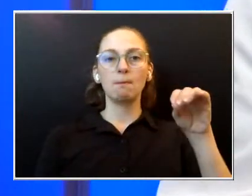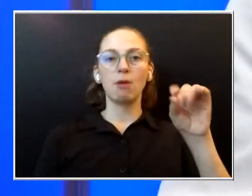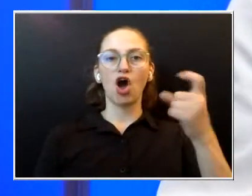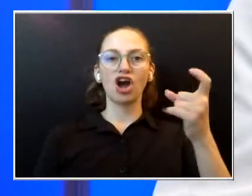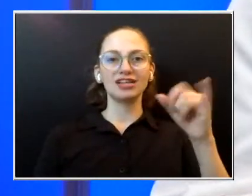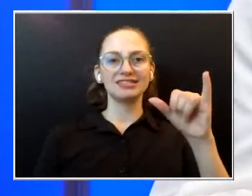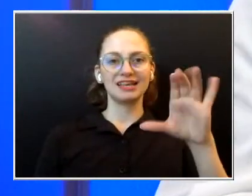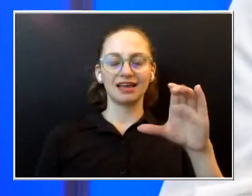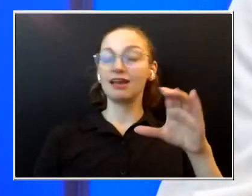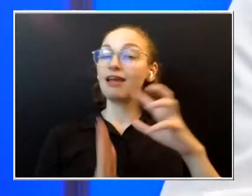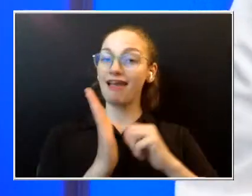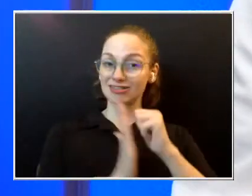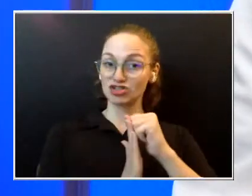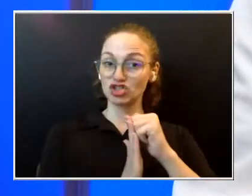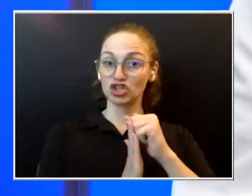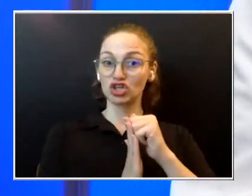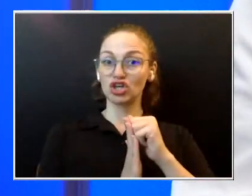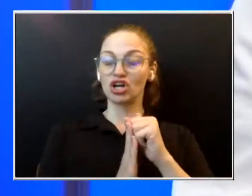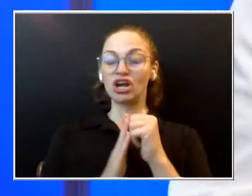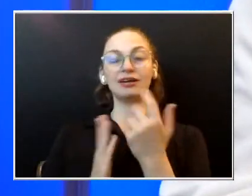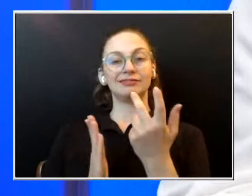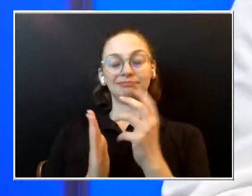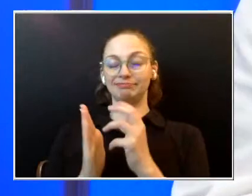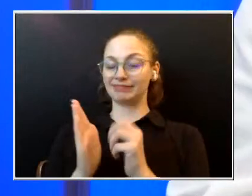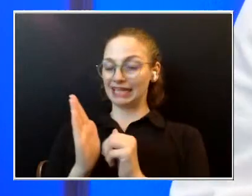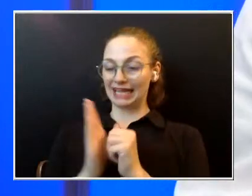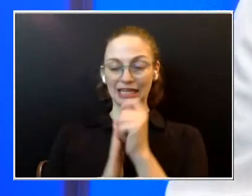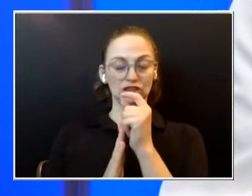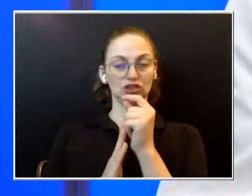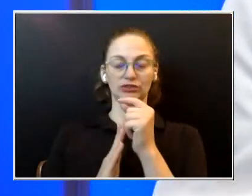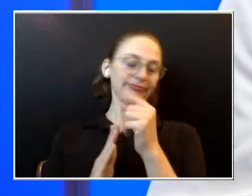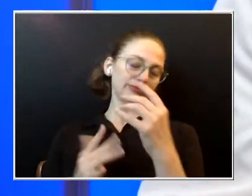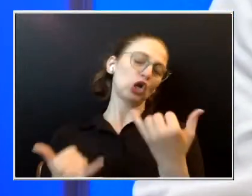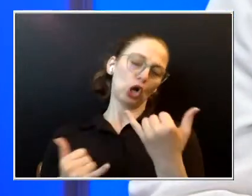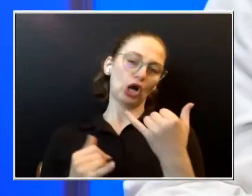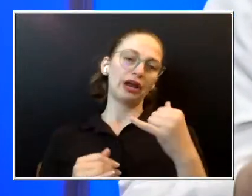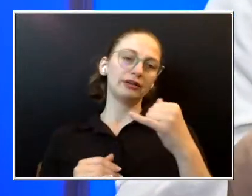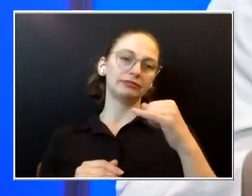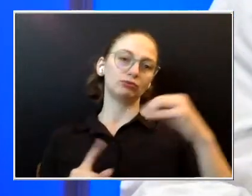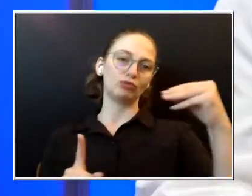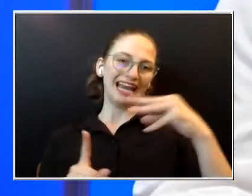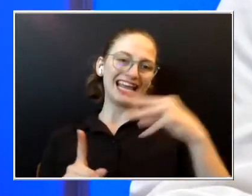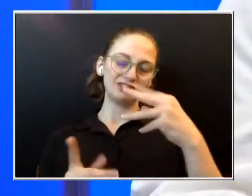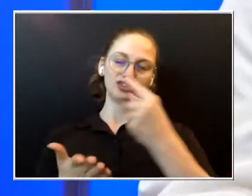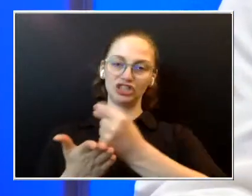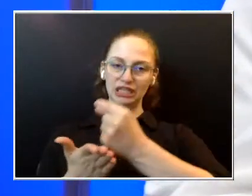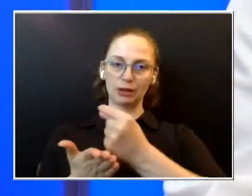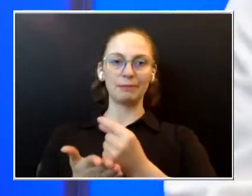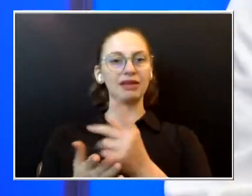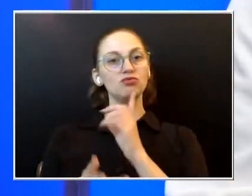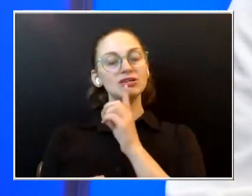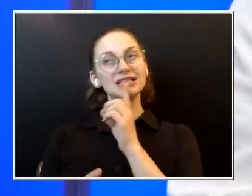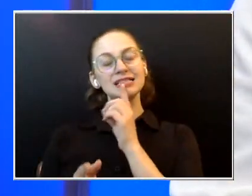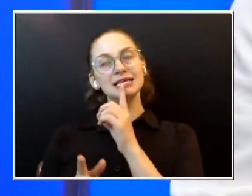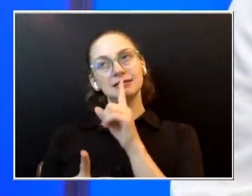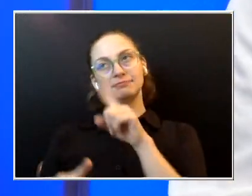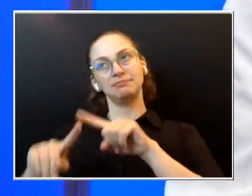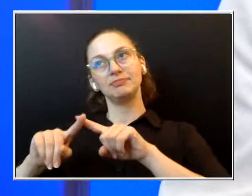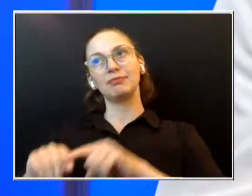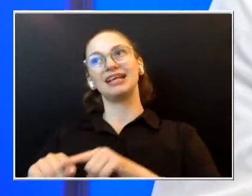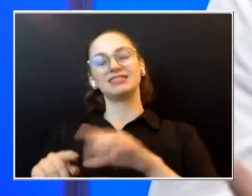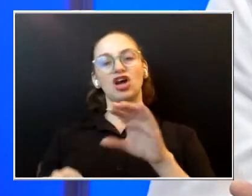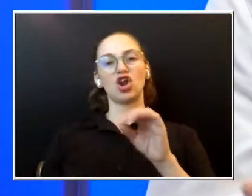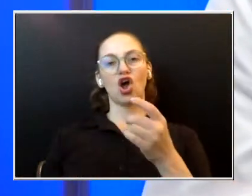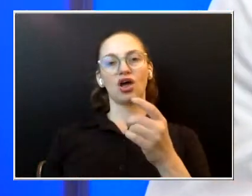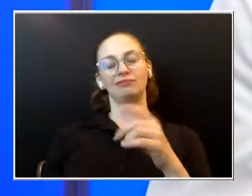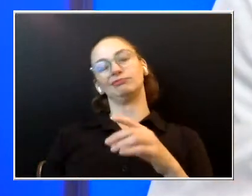heavily dependent on the oxygen effect in cancer cells to damage them so that they die. We can use heavy ions and we can overcome things like hypoxia.